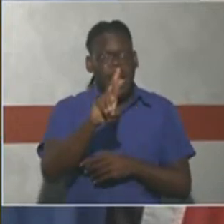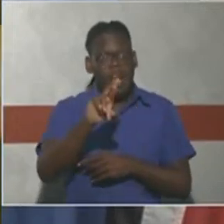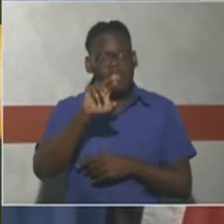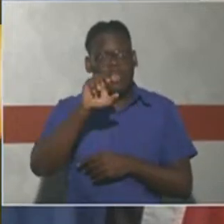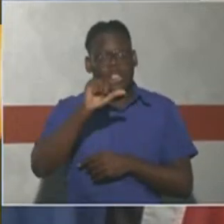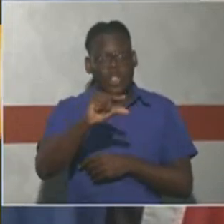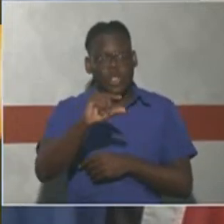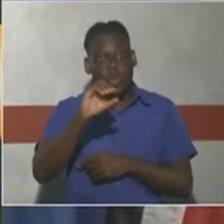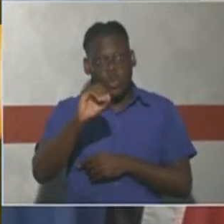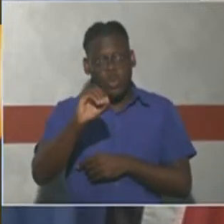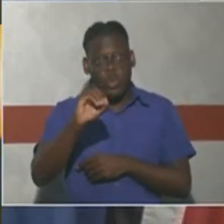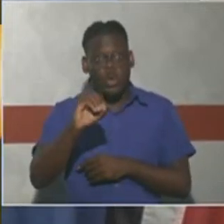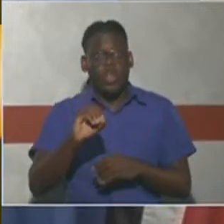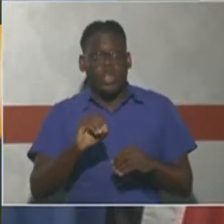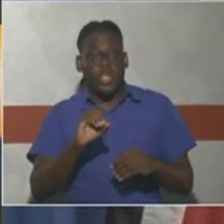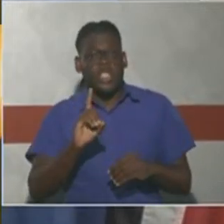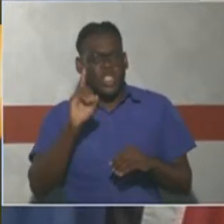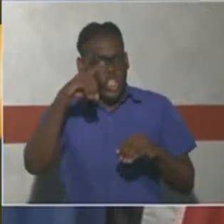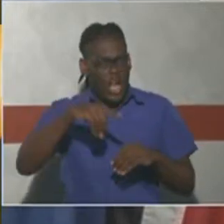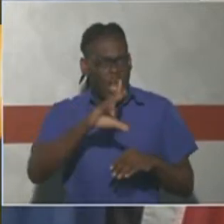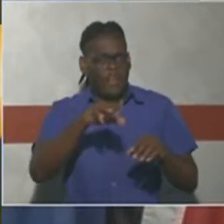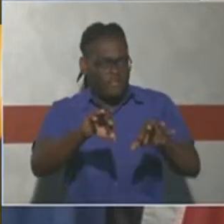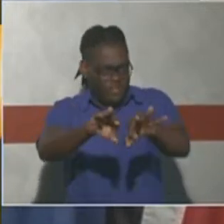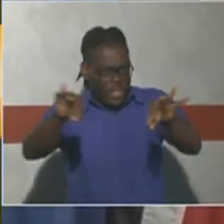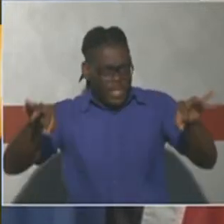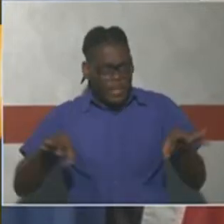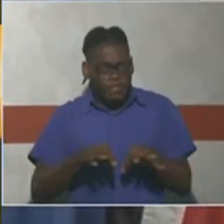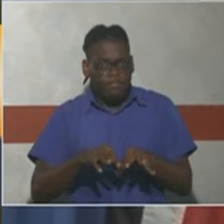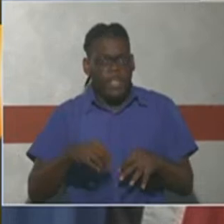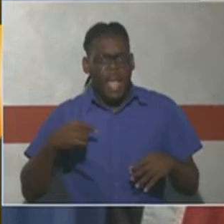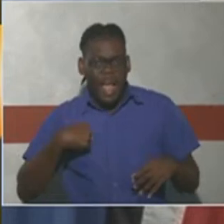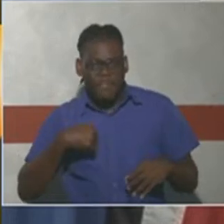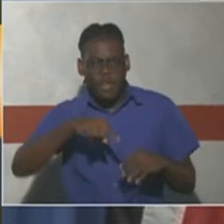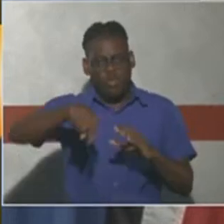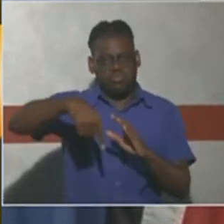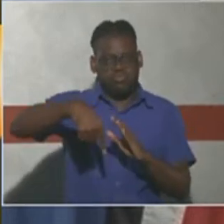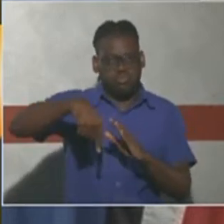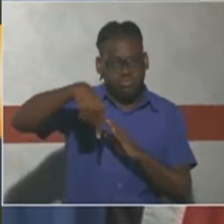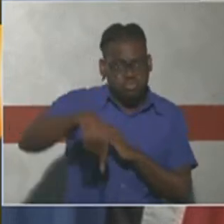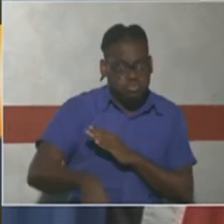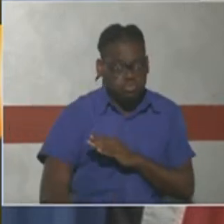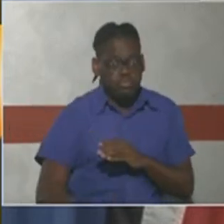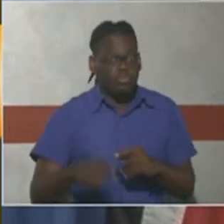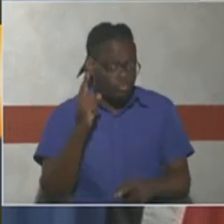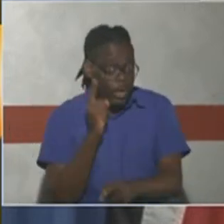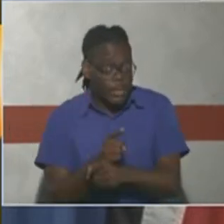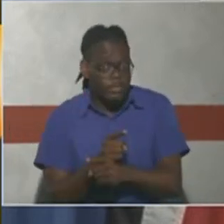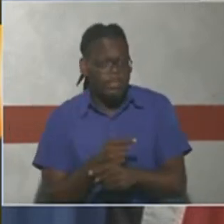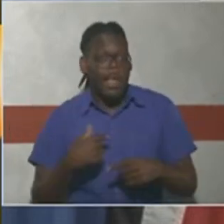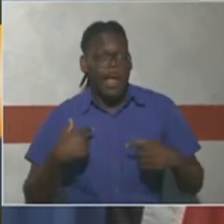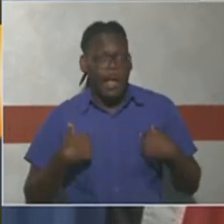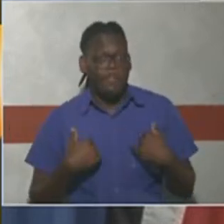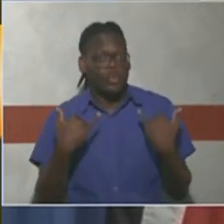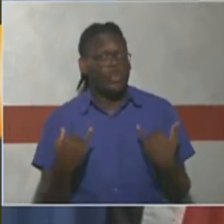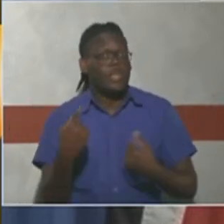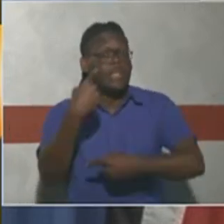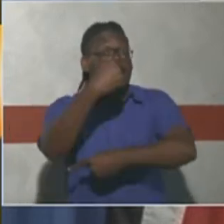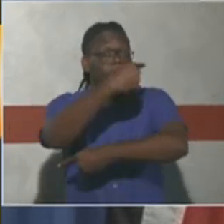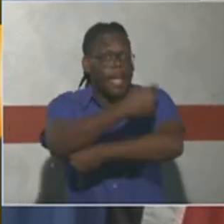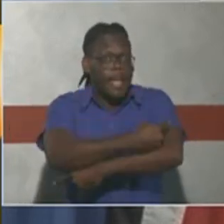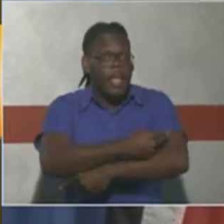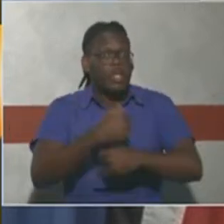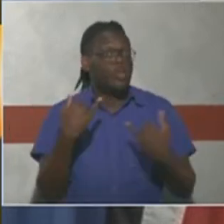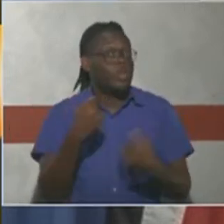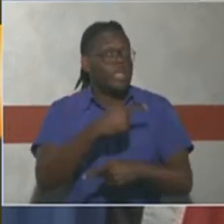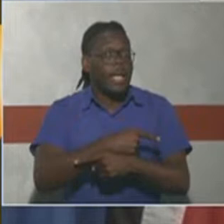The United States government has today approved Trinidad and Tobago's development of the Dragon gas